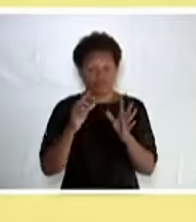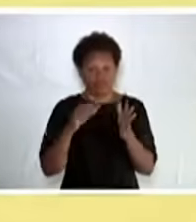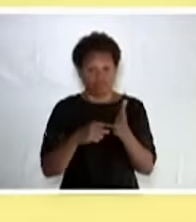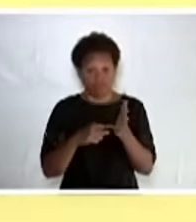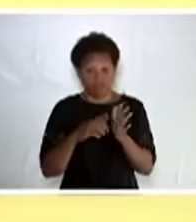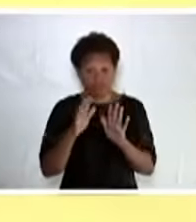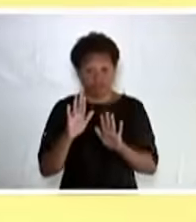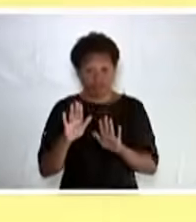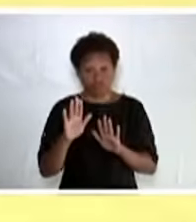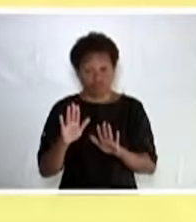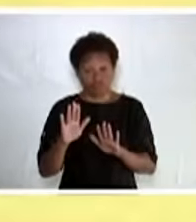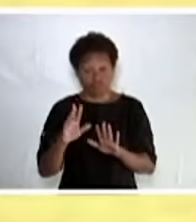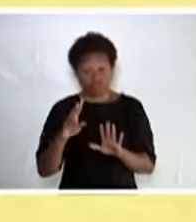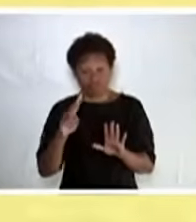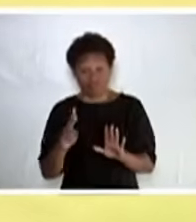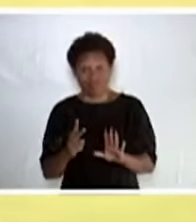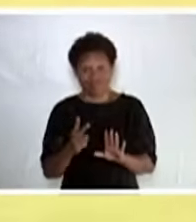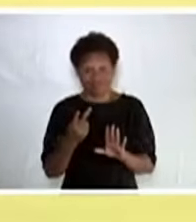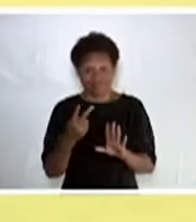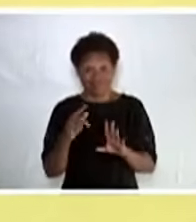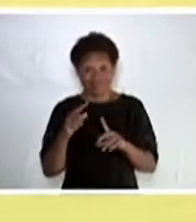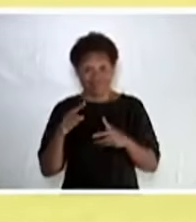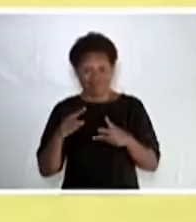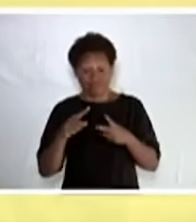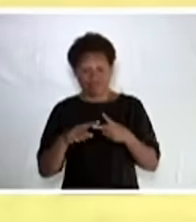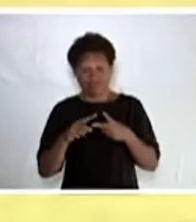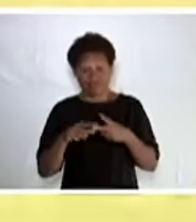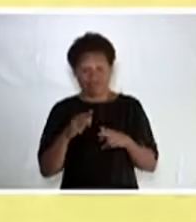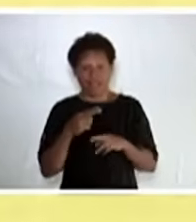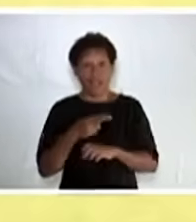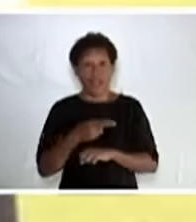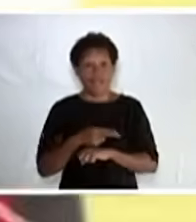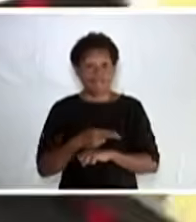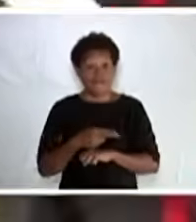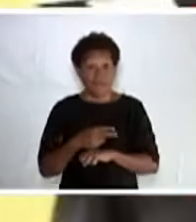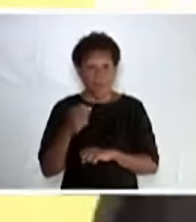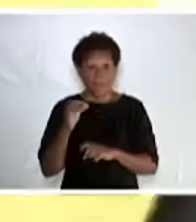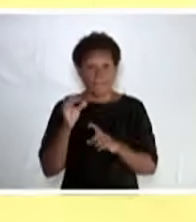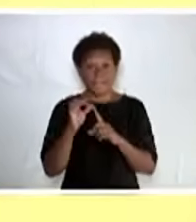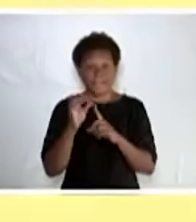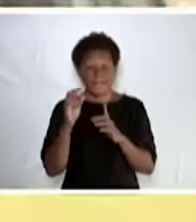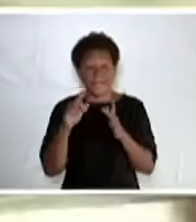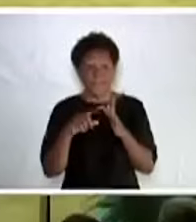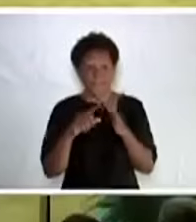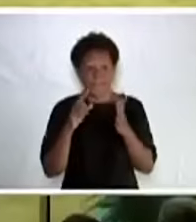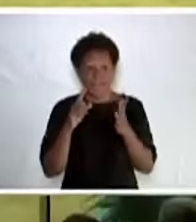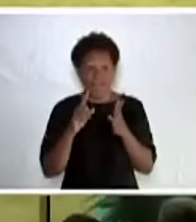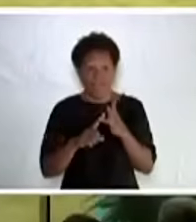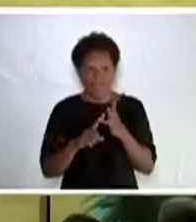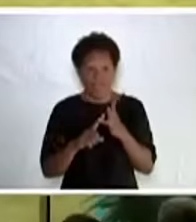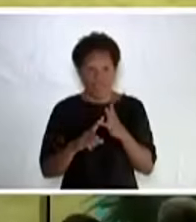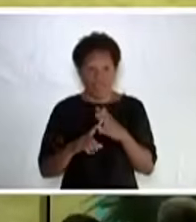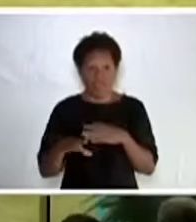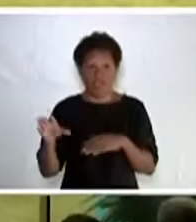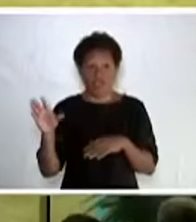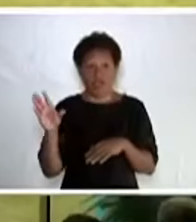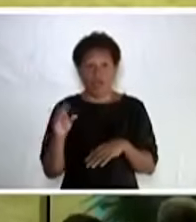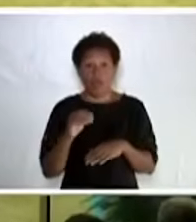Tailebu, and the other senior color escort from the Navy is Pio Navakayala from Serea